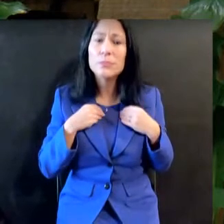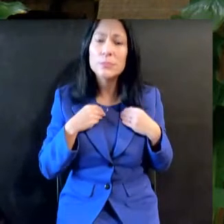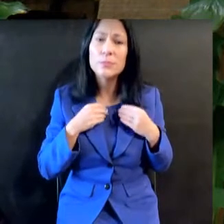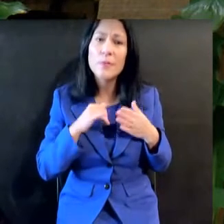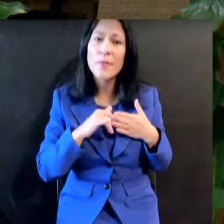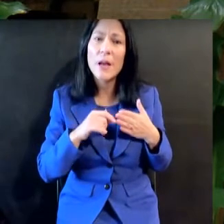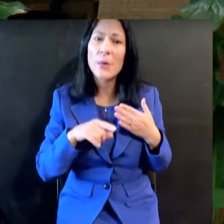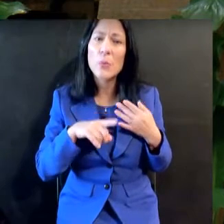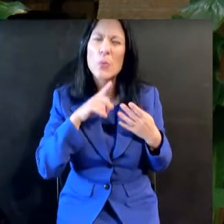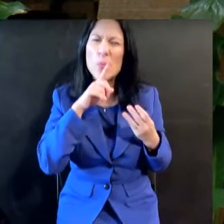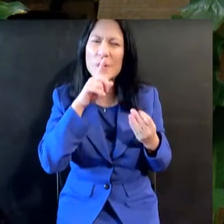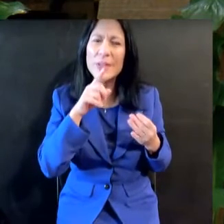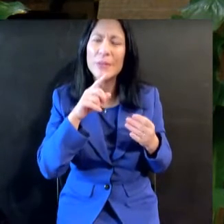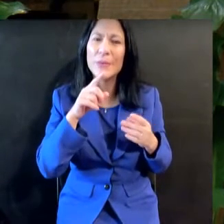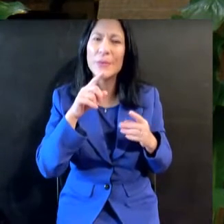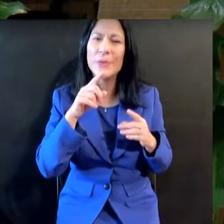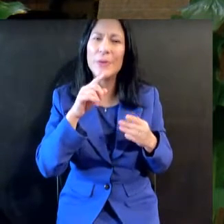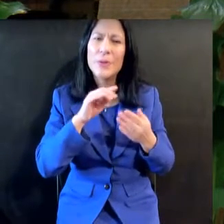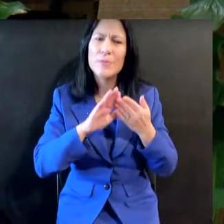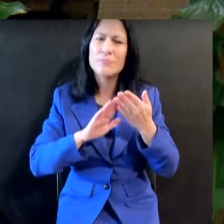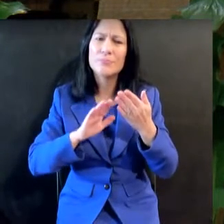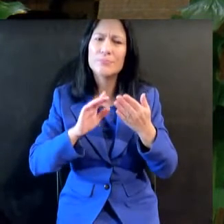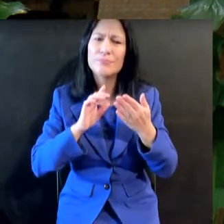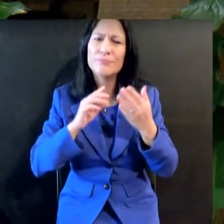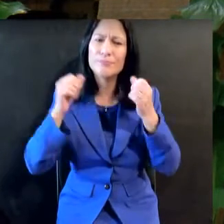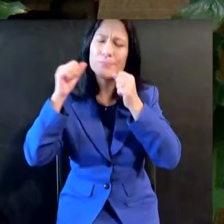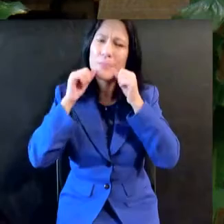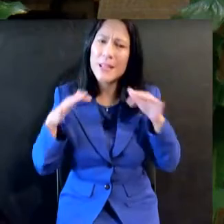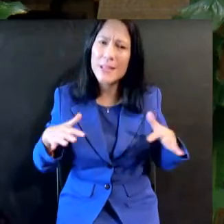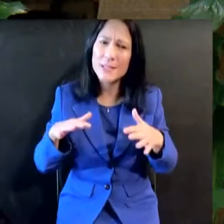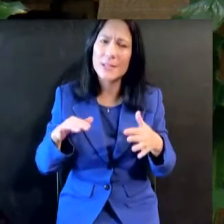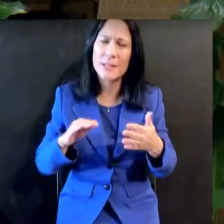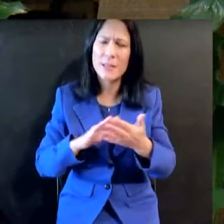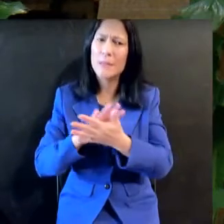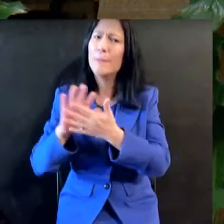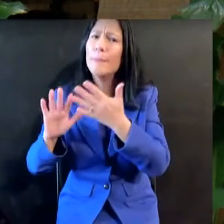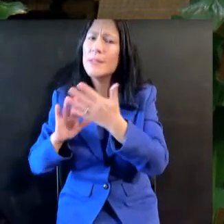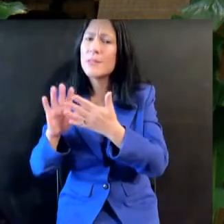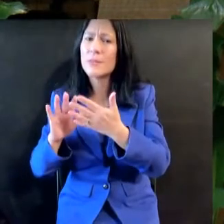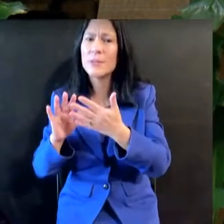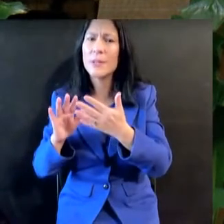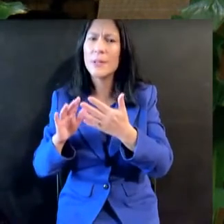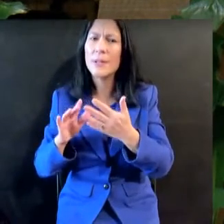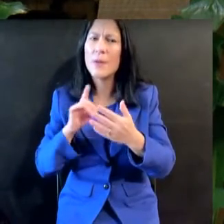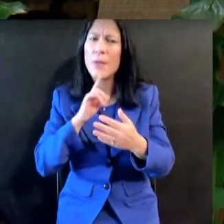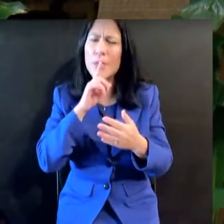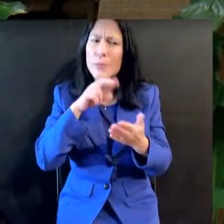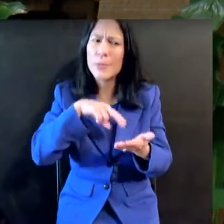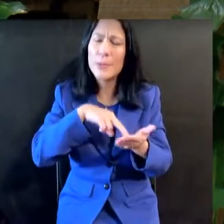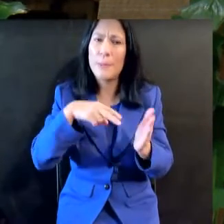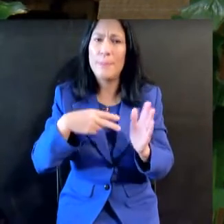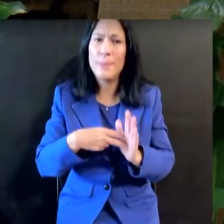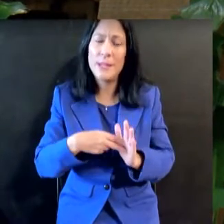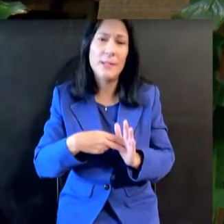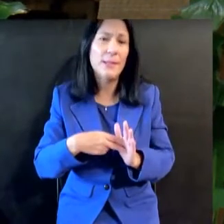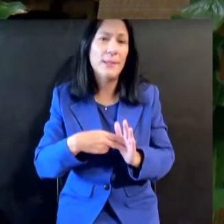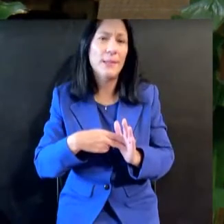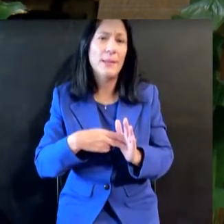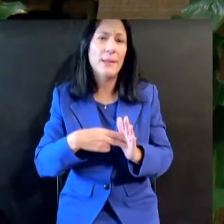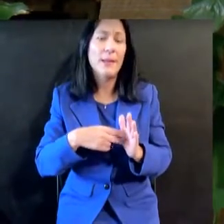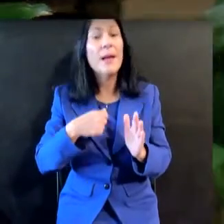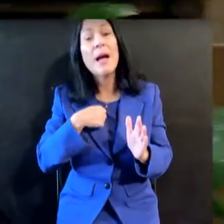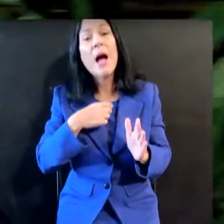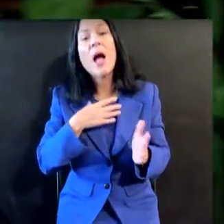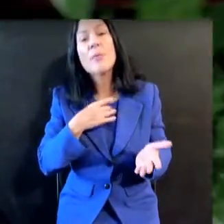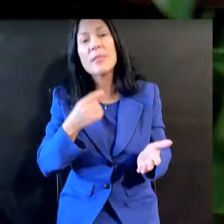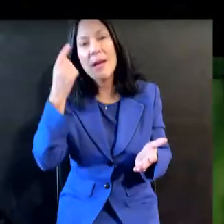mystery of Christ born in Bethlehem, what that really means. And so what I'd like us to do, though,